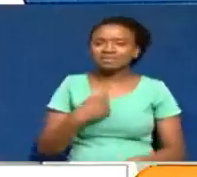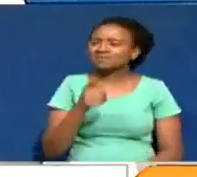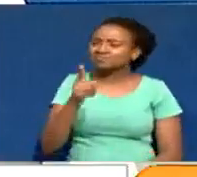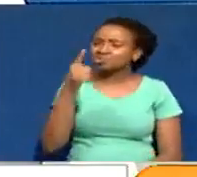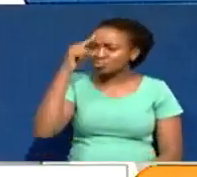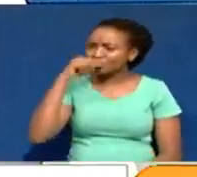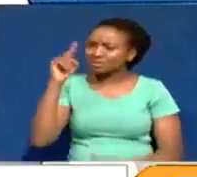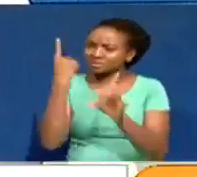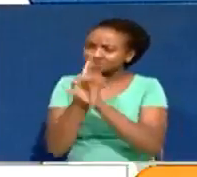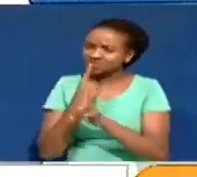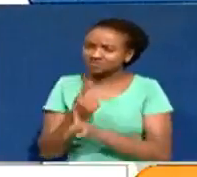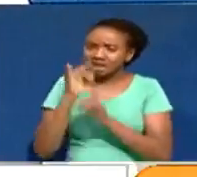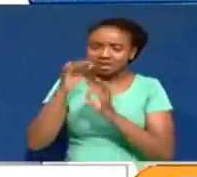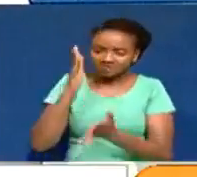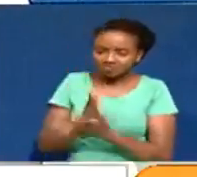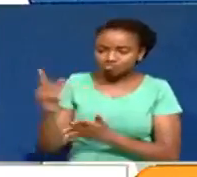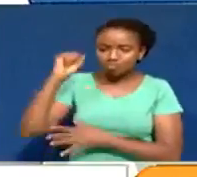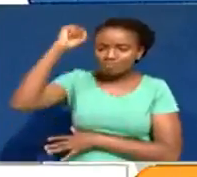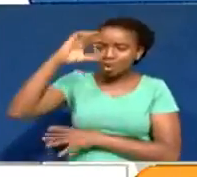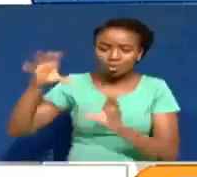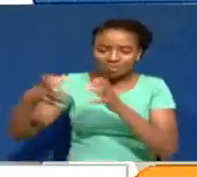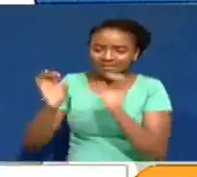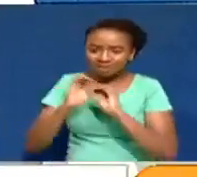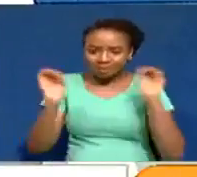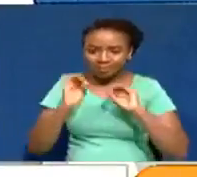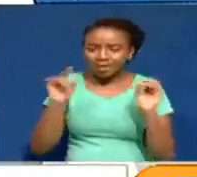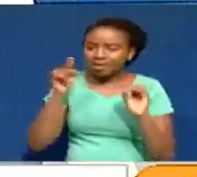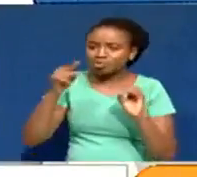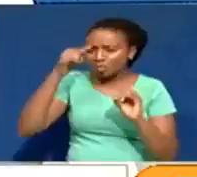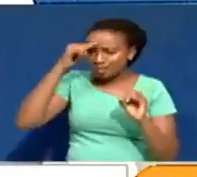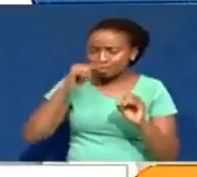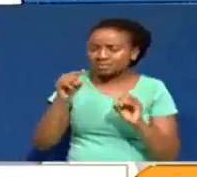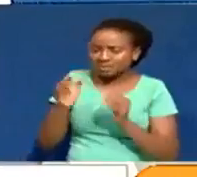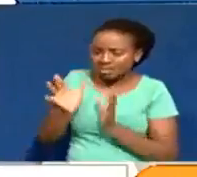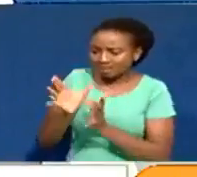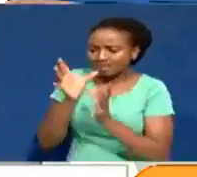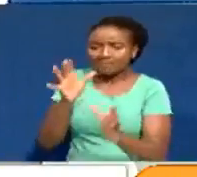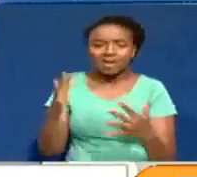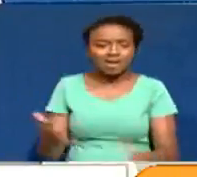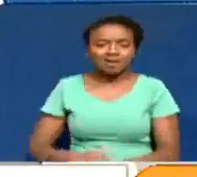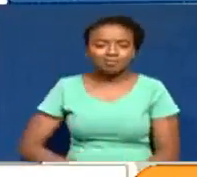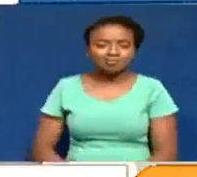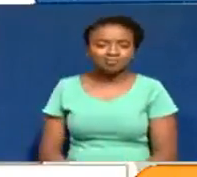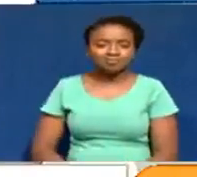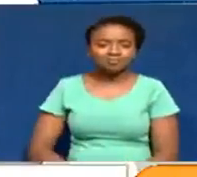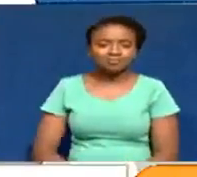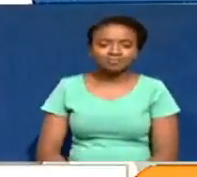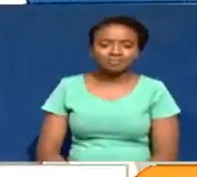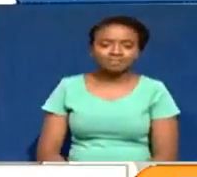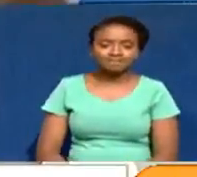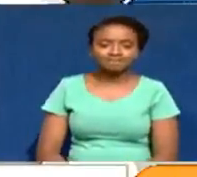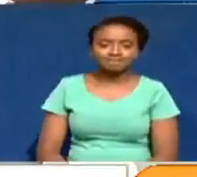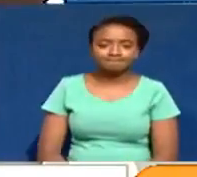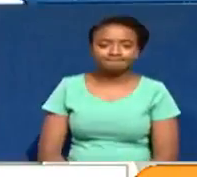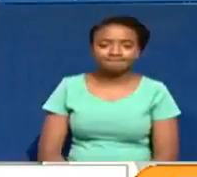push for these policies if you're not a lobby, if you're not a political party, you don't have anyone whose agenda you're supporting? How